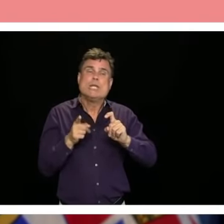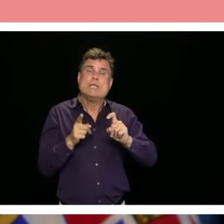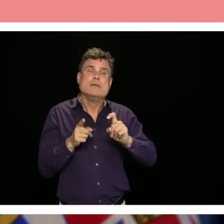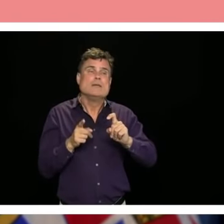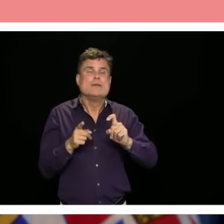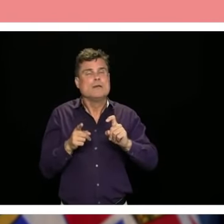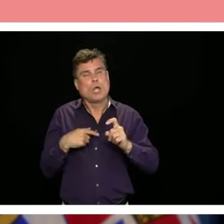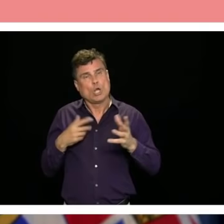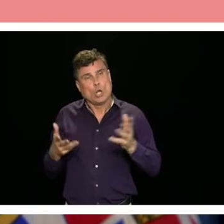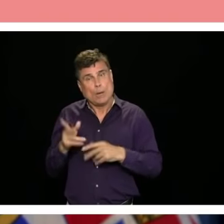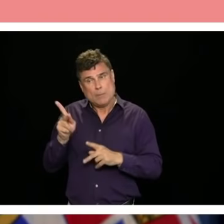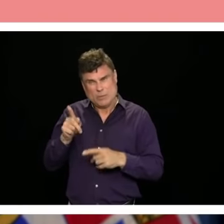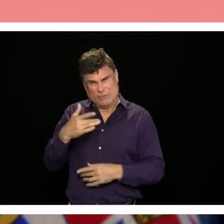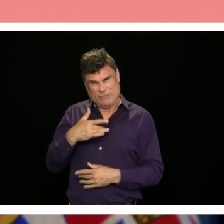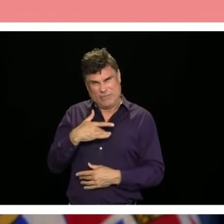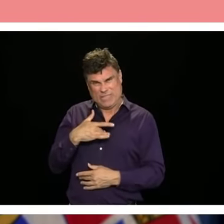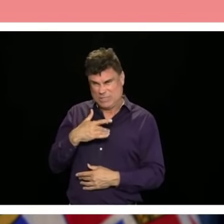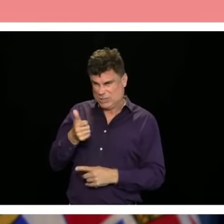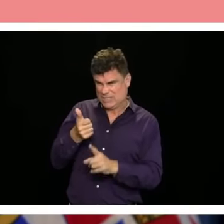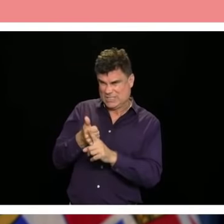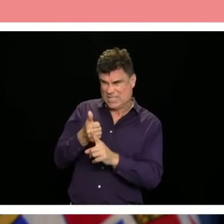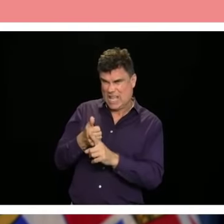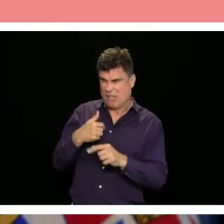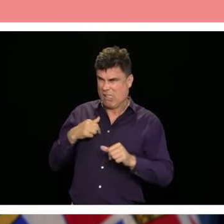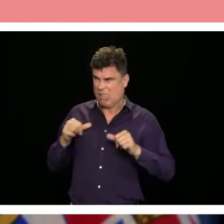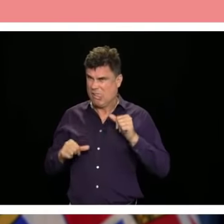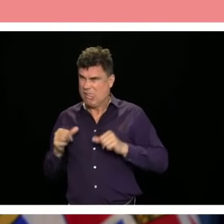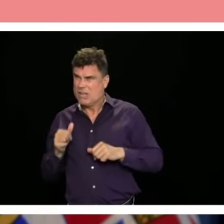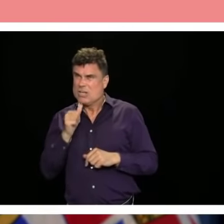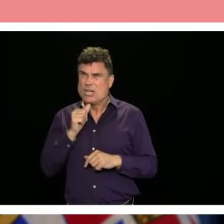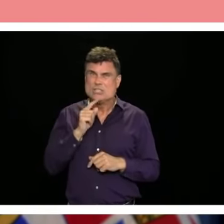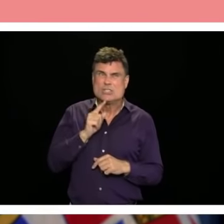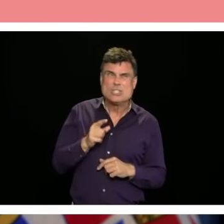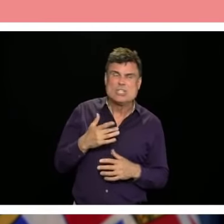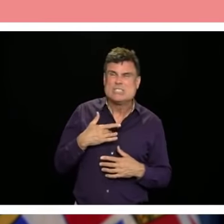targeted our testing on people we knew were at risk, but that we had a